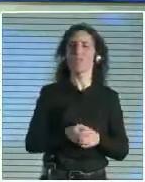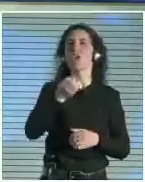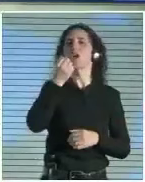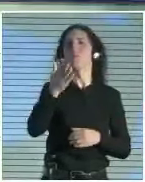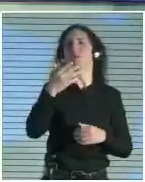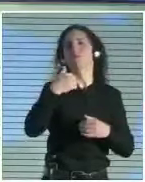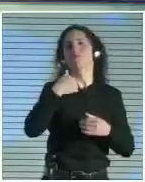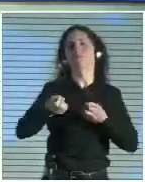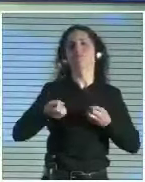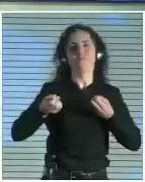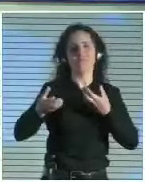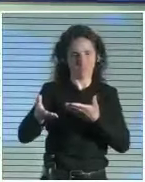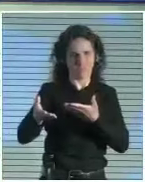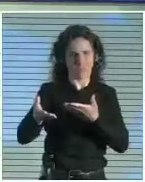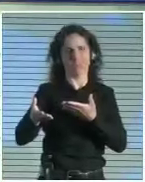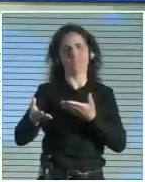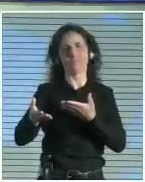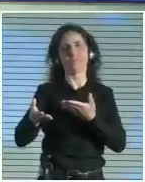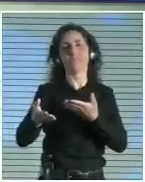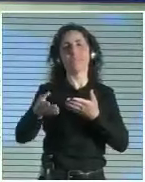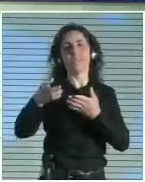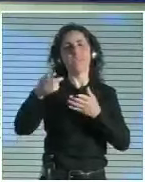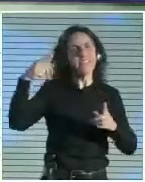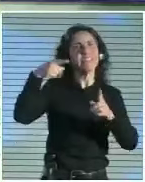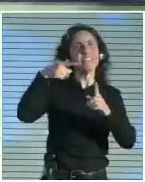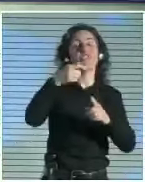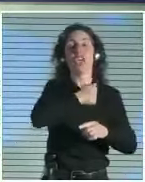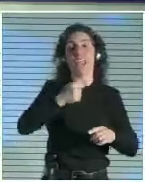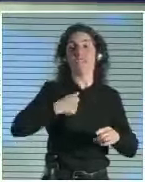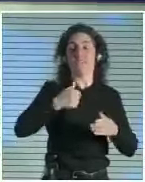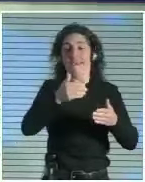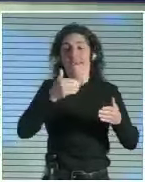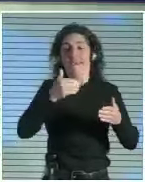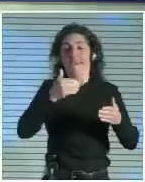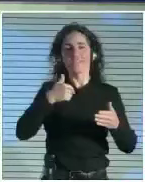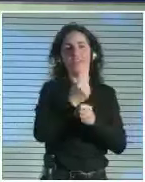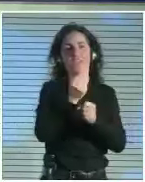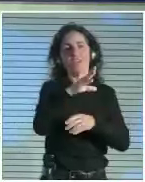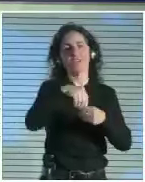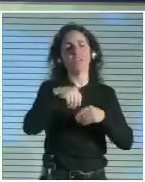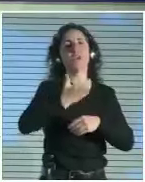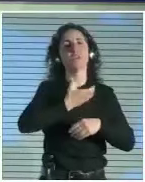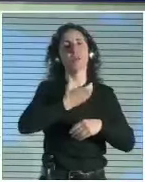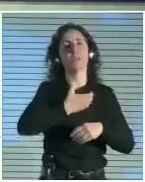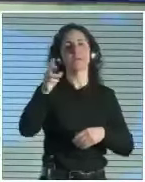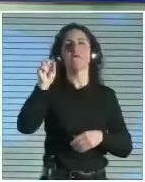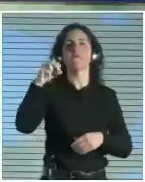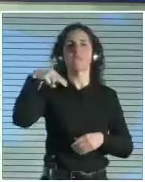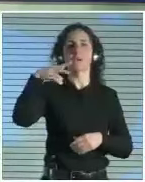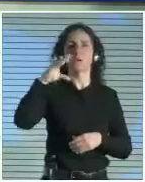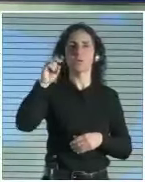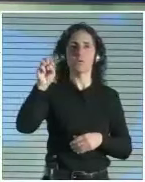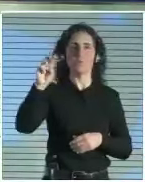at the city of Vancouver. So I actually worked in the municipal level. And I've also worked at the provincial level prior to that one. So one of the things